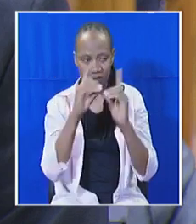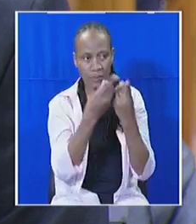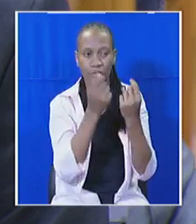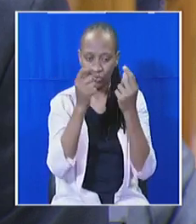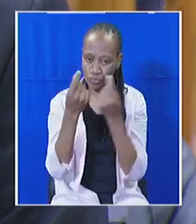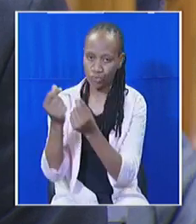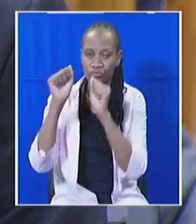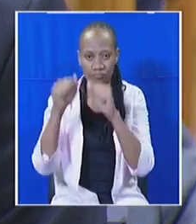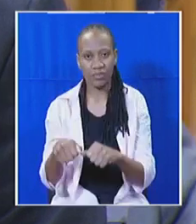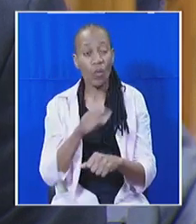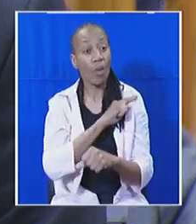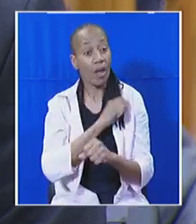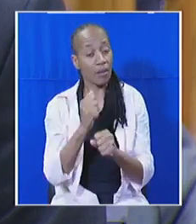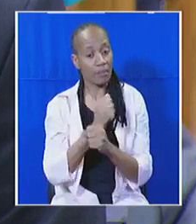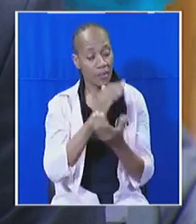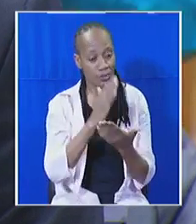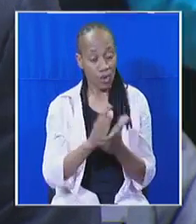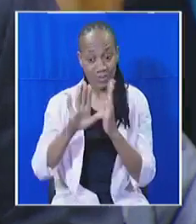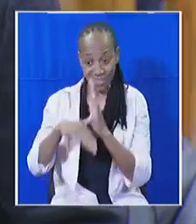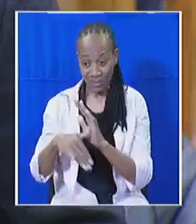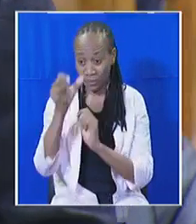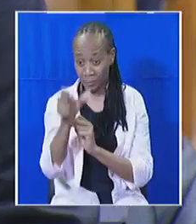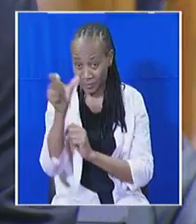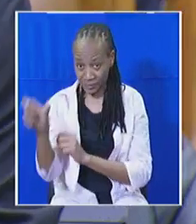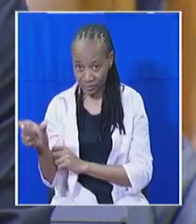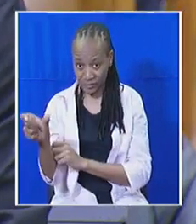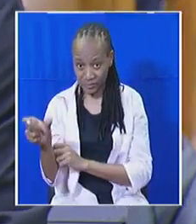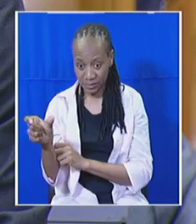ensure that our people with disabilities